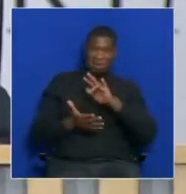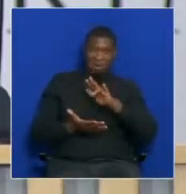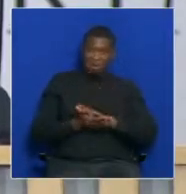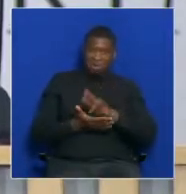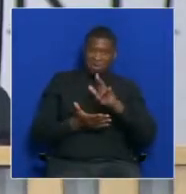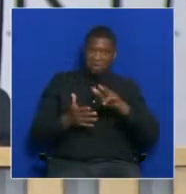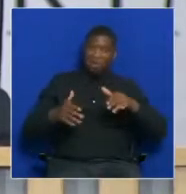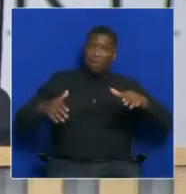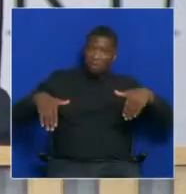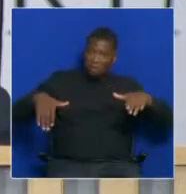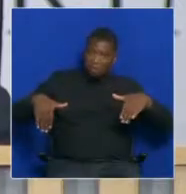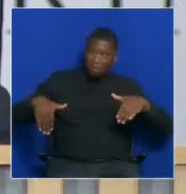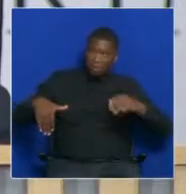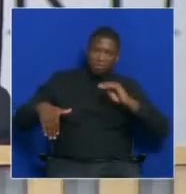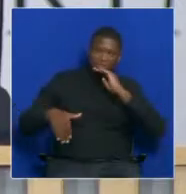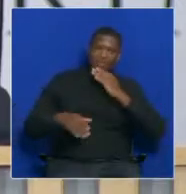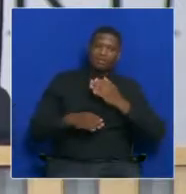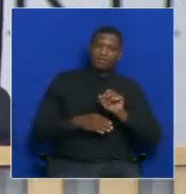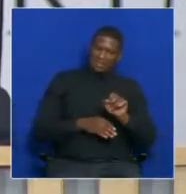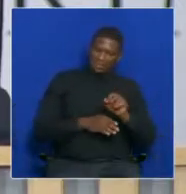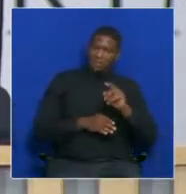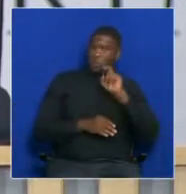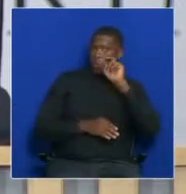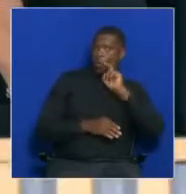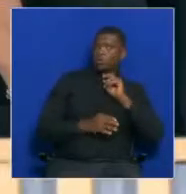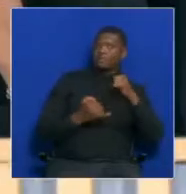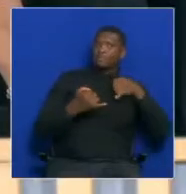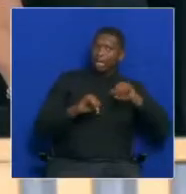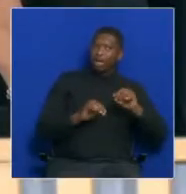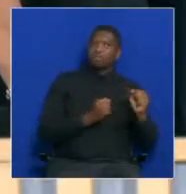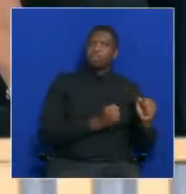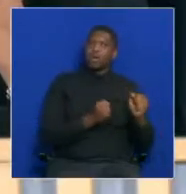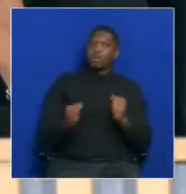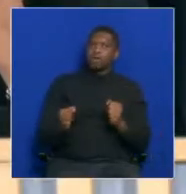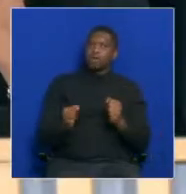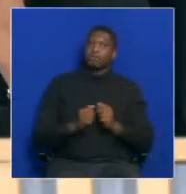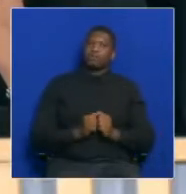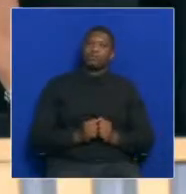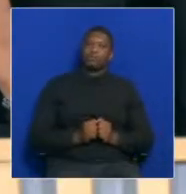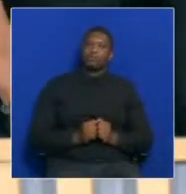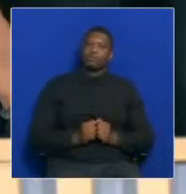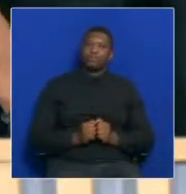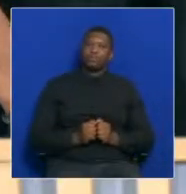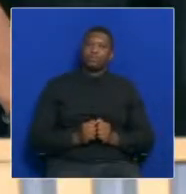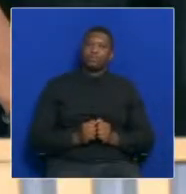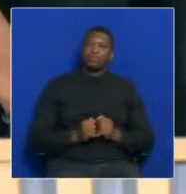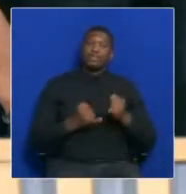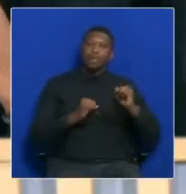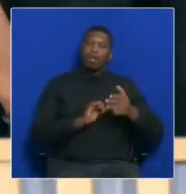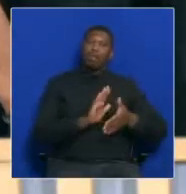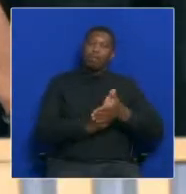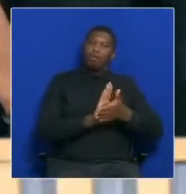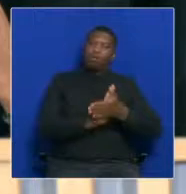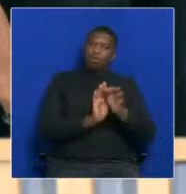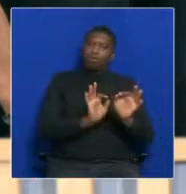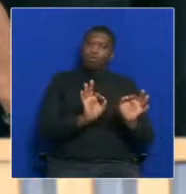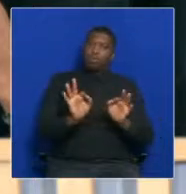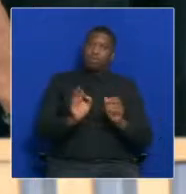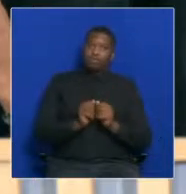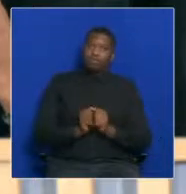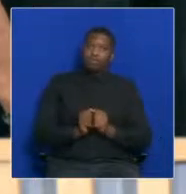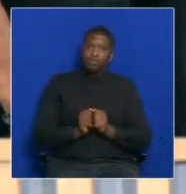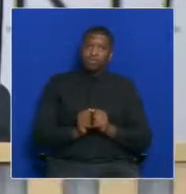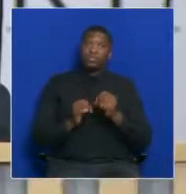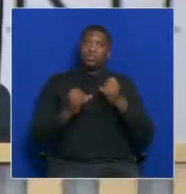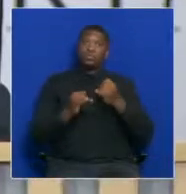original manual still stands and remains operational. You would be one of the approvers by virtue